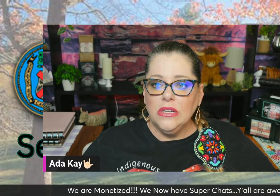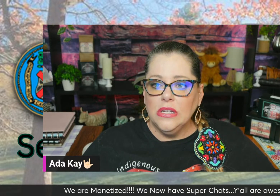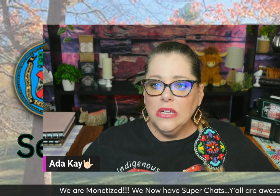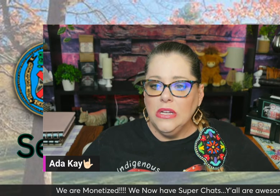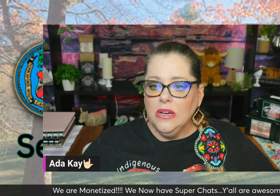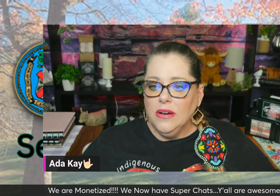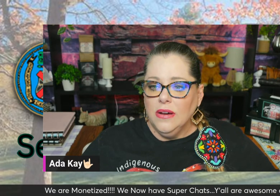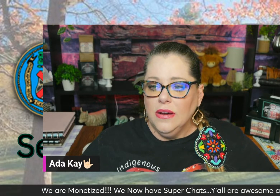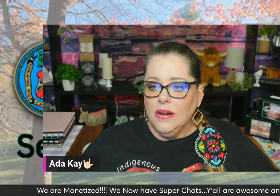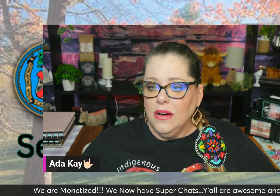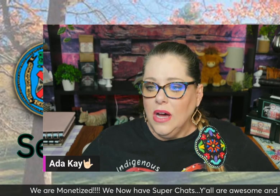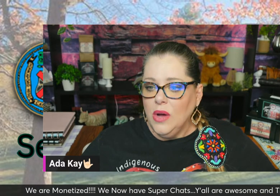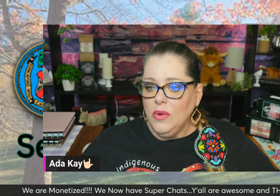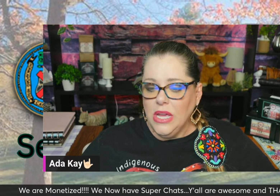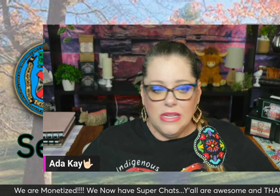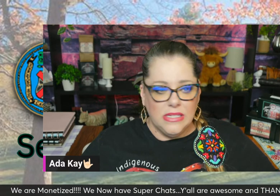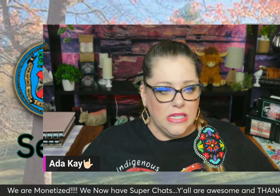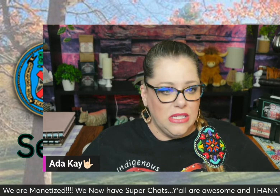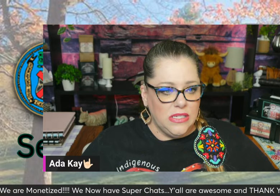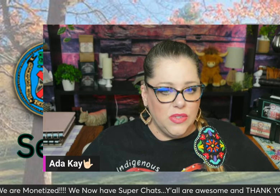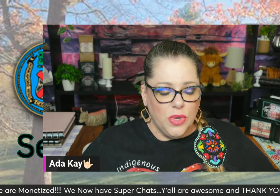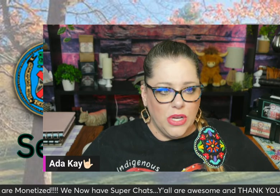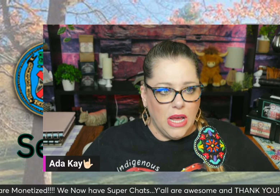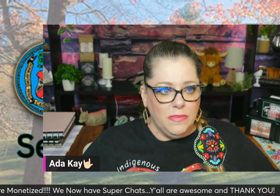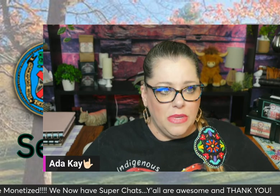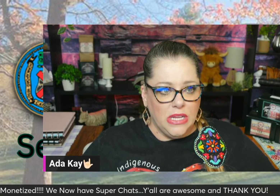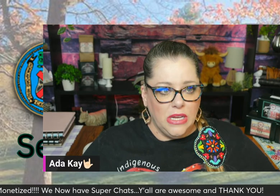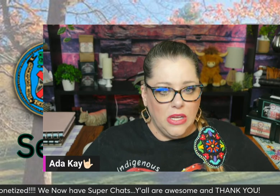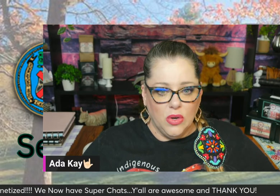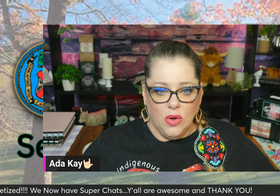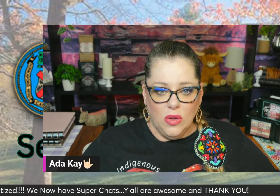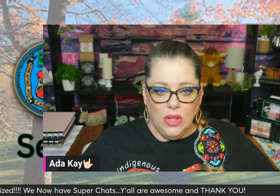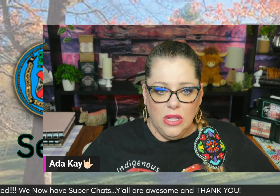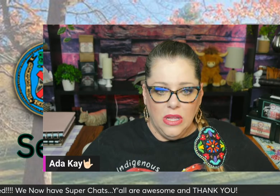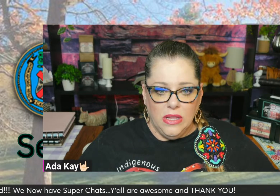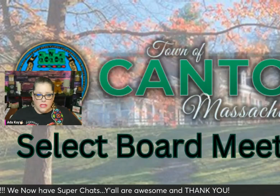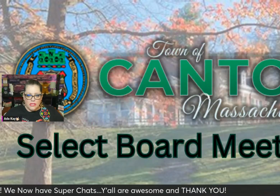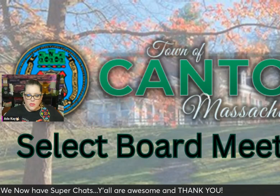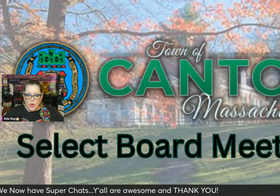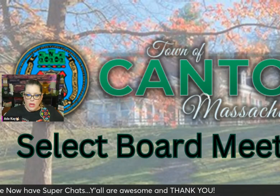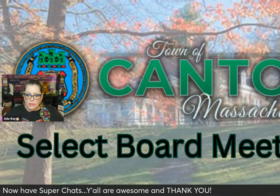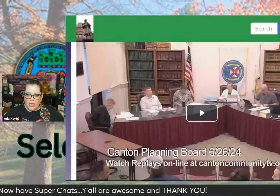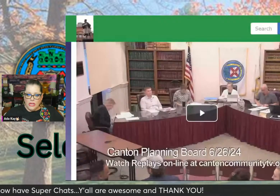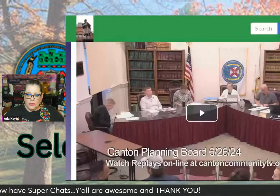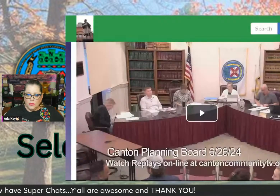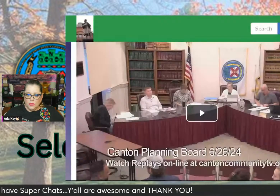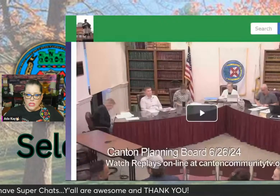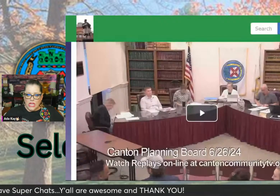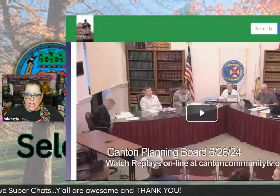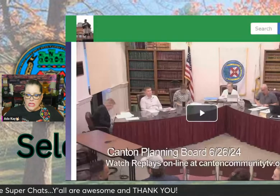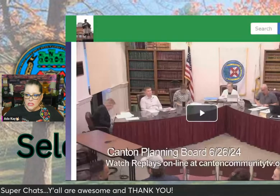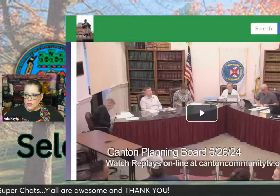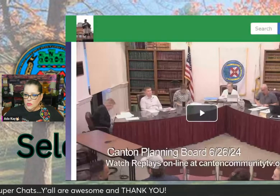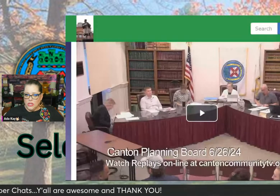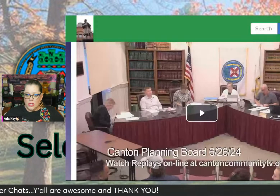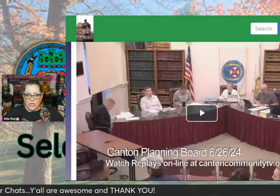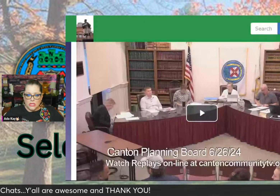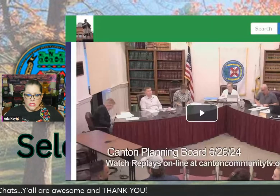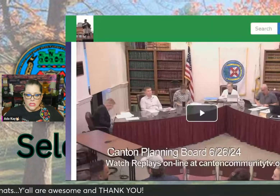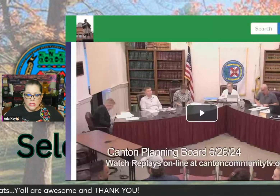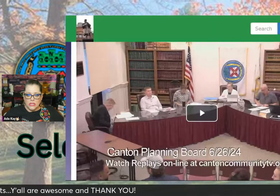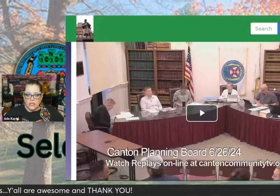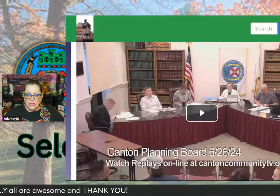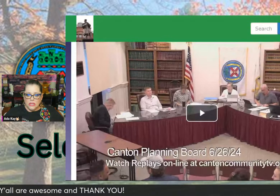screen. Okay, see, this is what I'm getting, y'all. This is why I'm like, what the heck is going